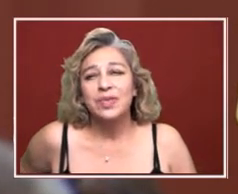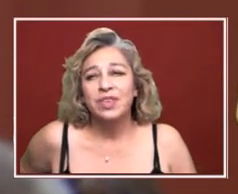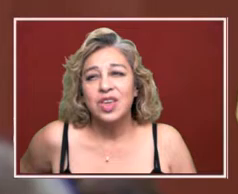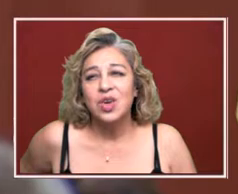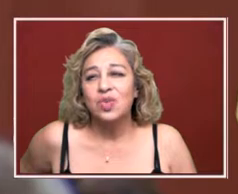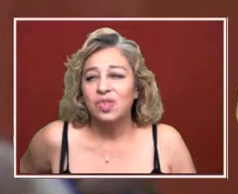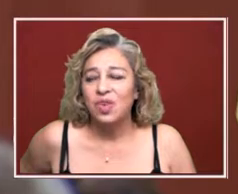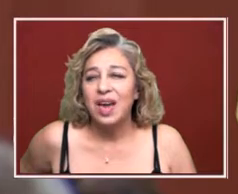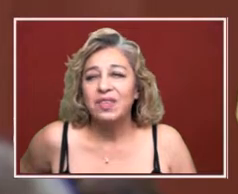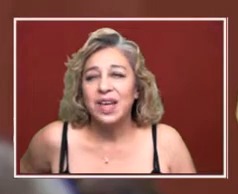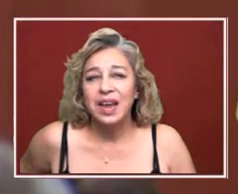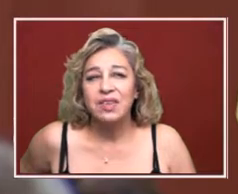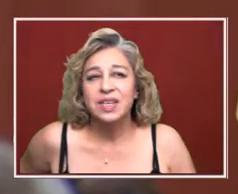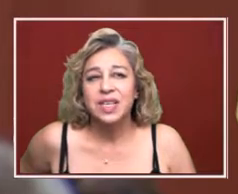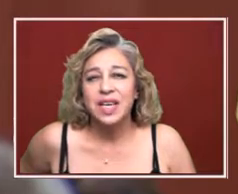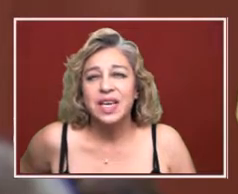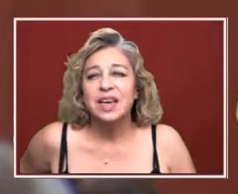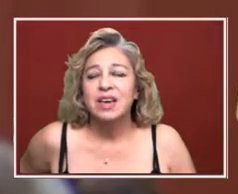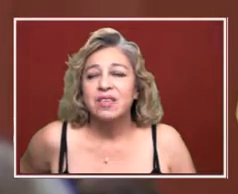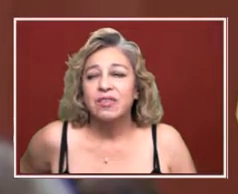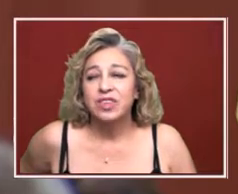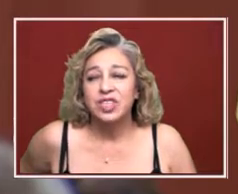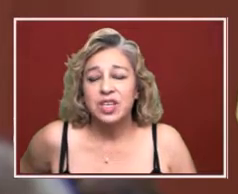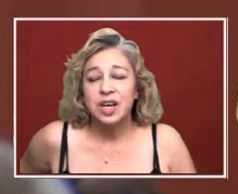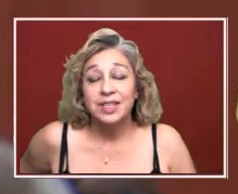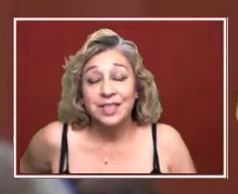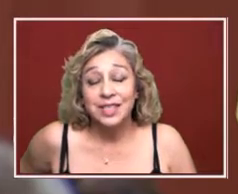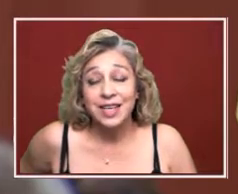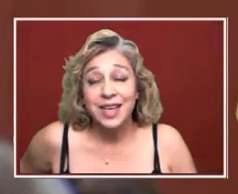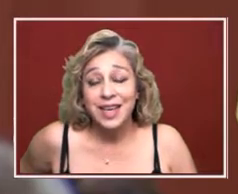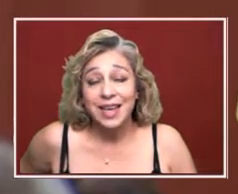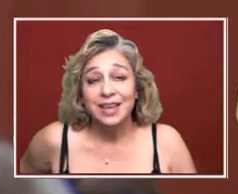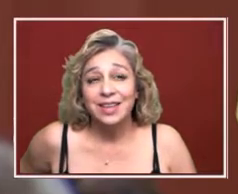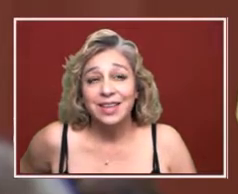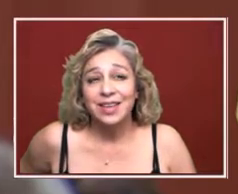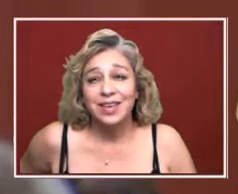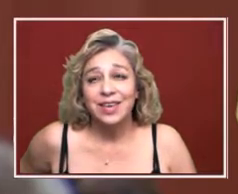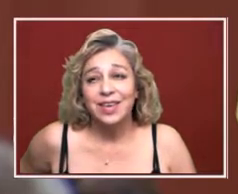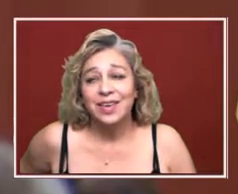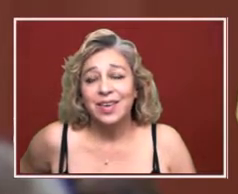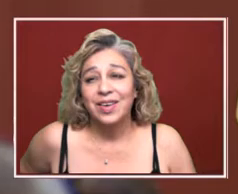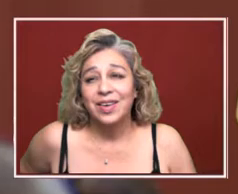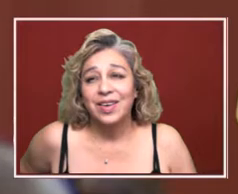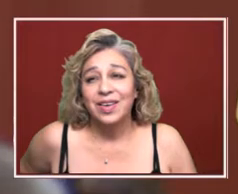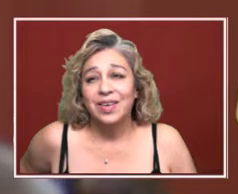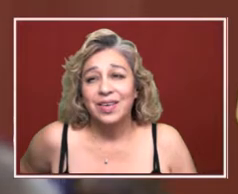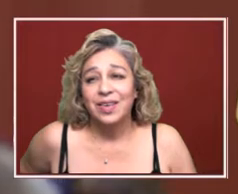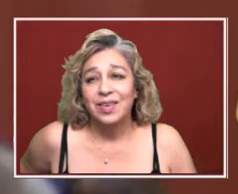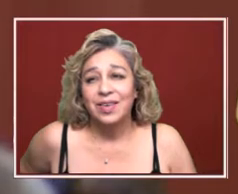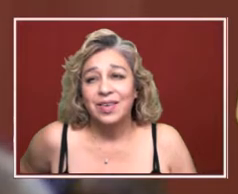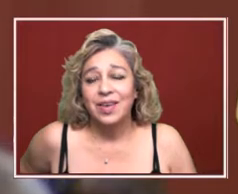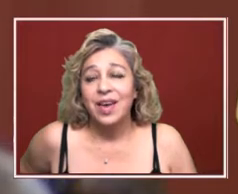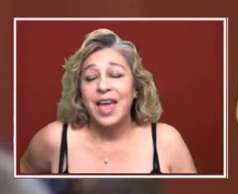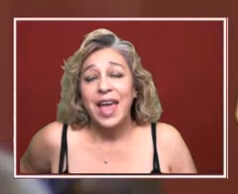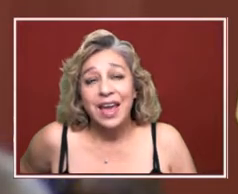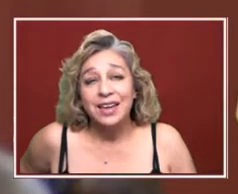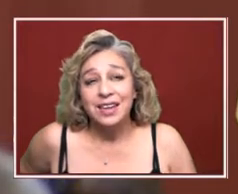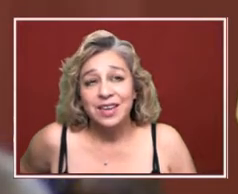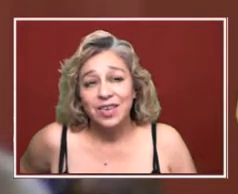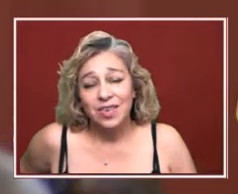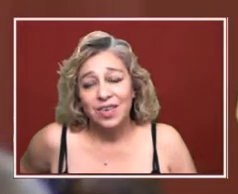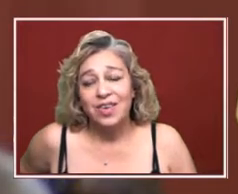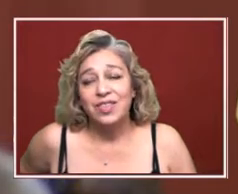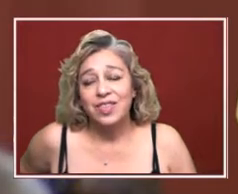we want the youth to have a guarantee for studying. El derecho al trabajo.